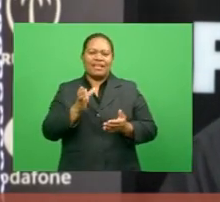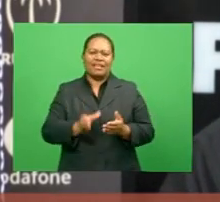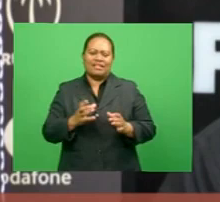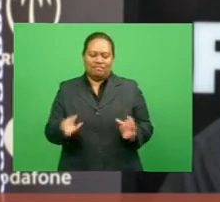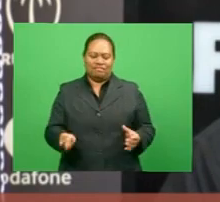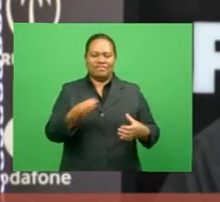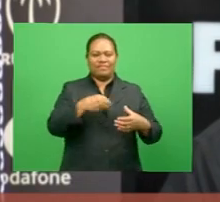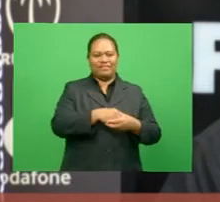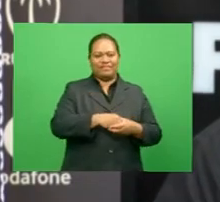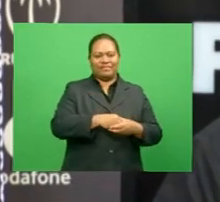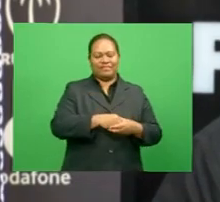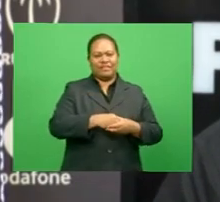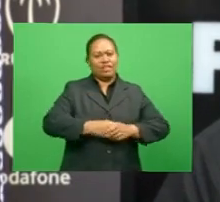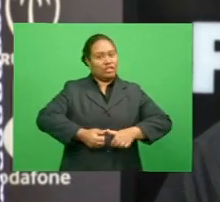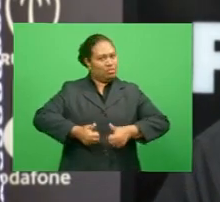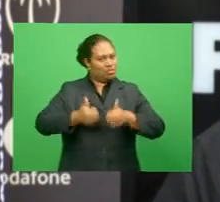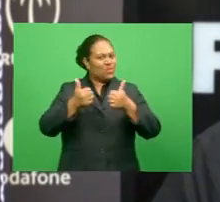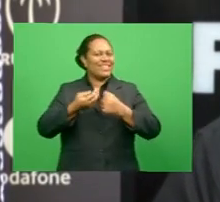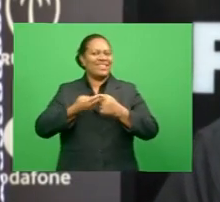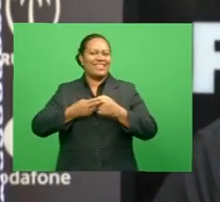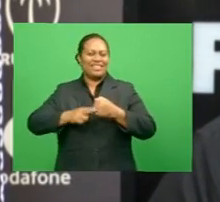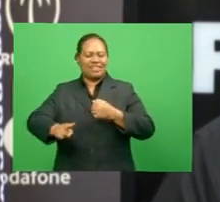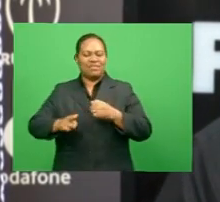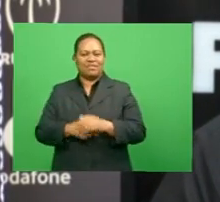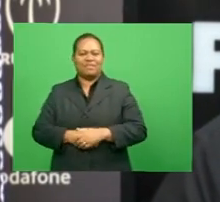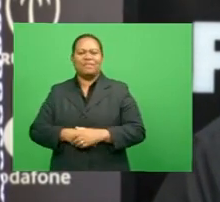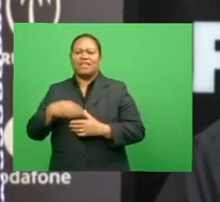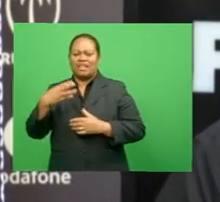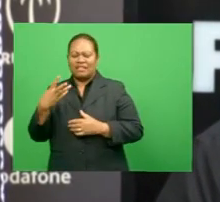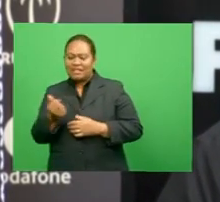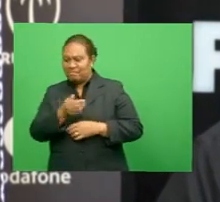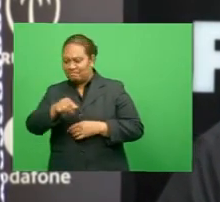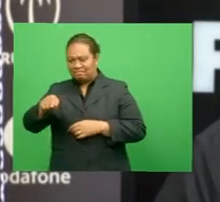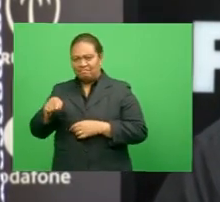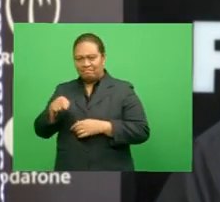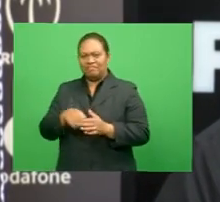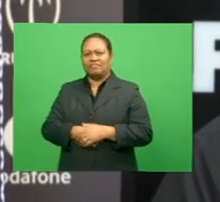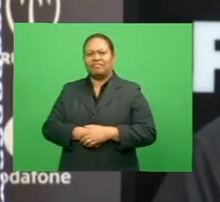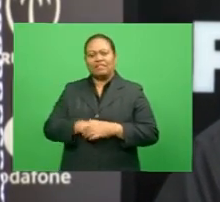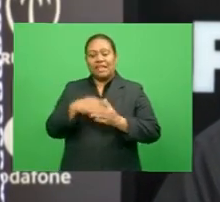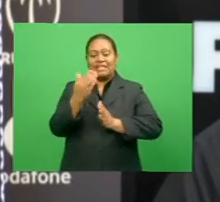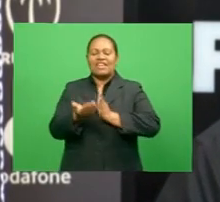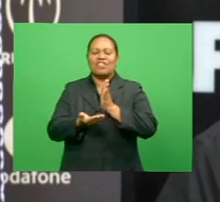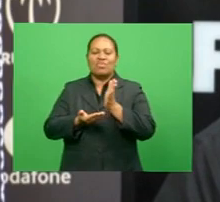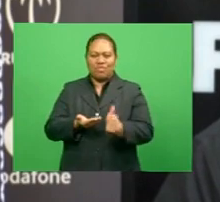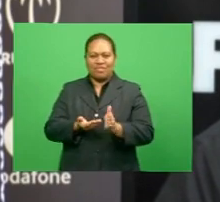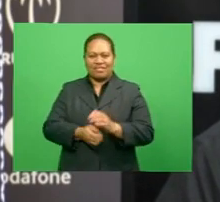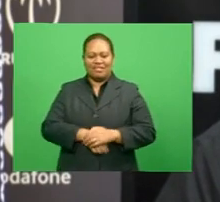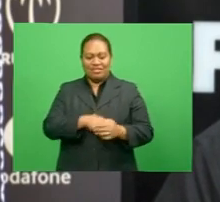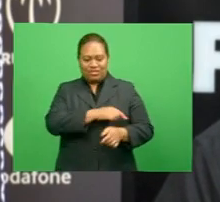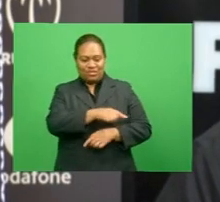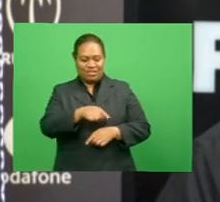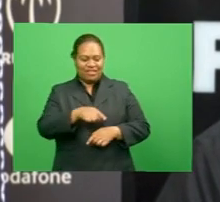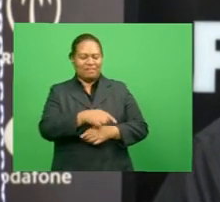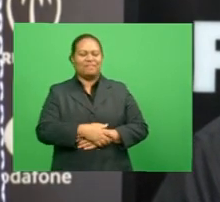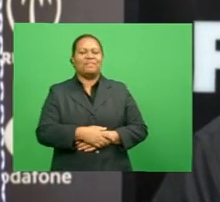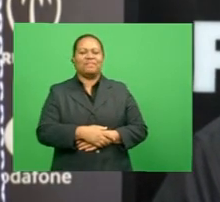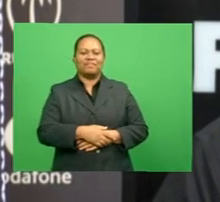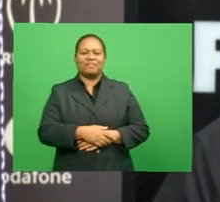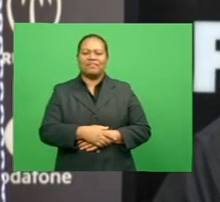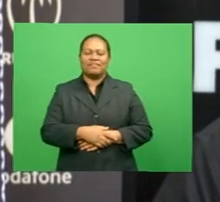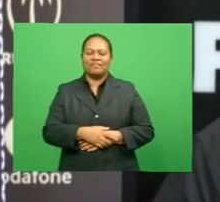just good news in some aspects for us to reward these players. So I think it's a great